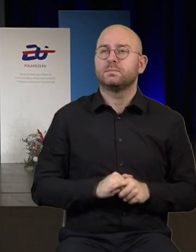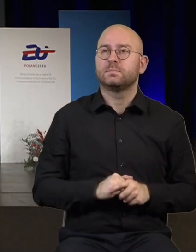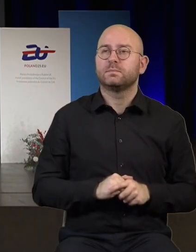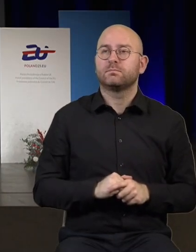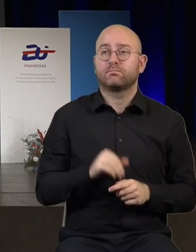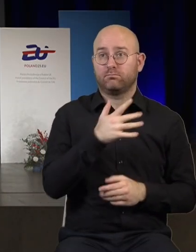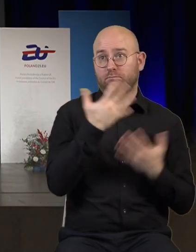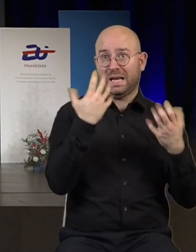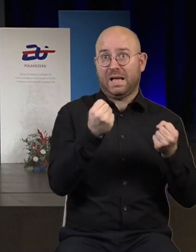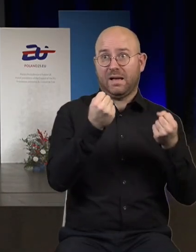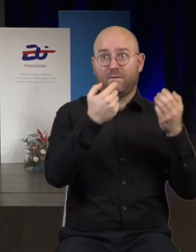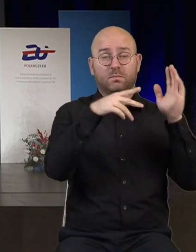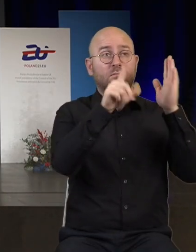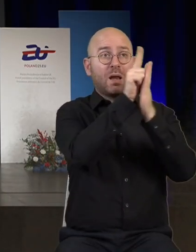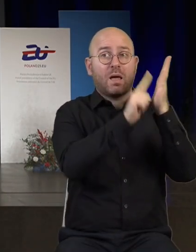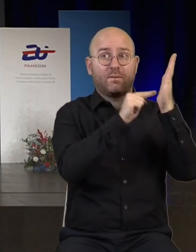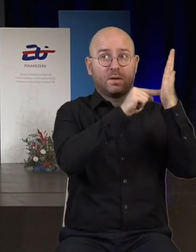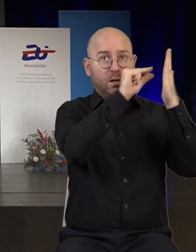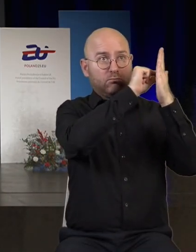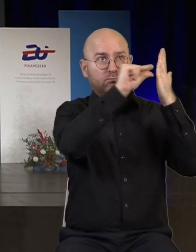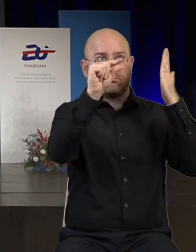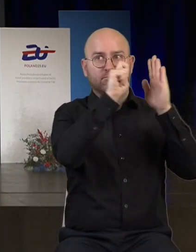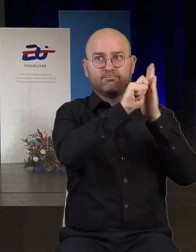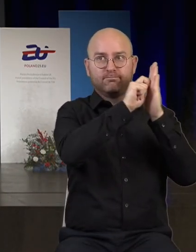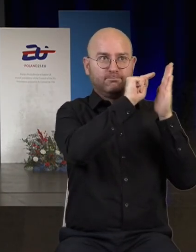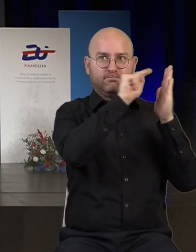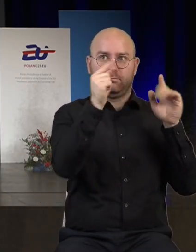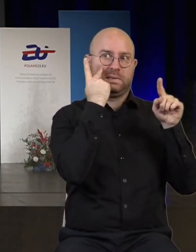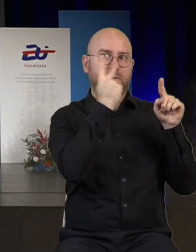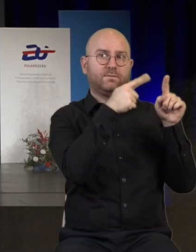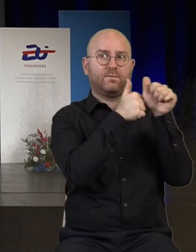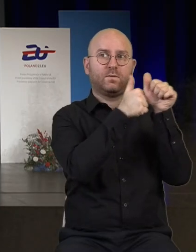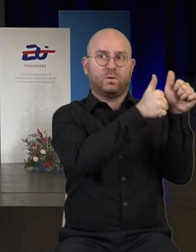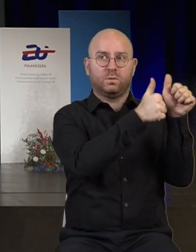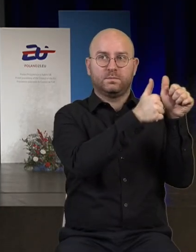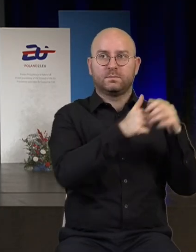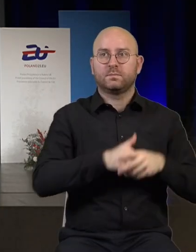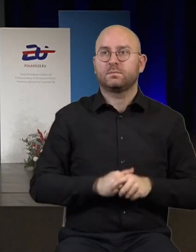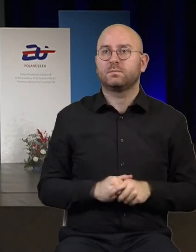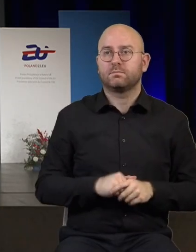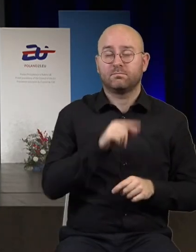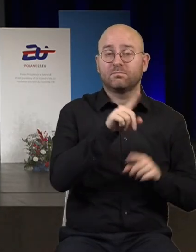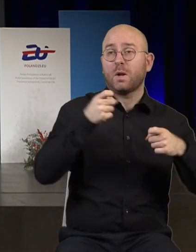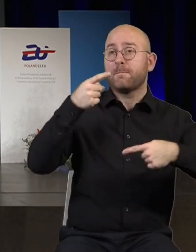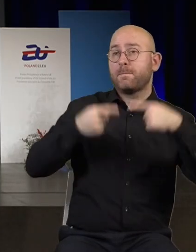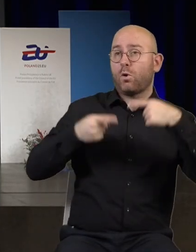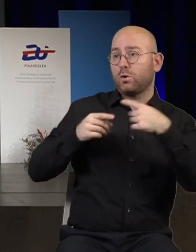help from the side of the cohesion policy to achieve objectives of other policies and to help